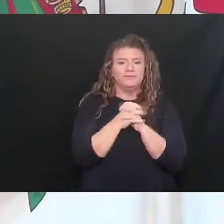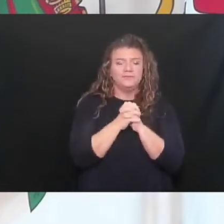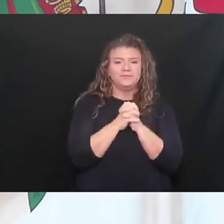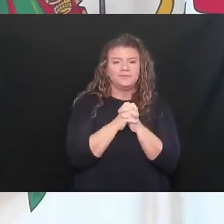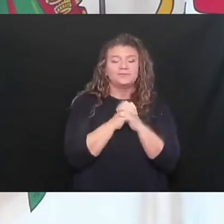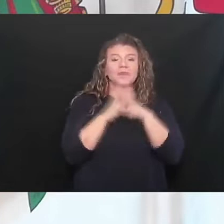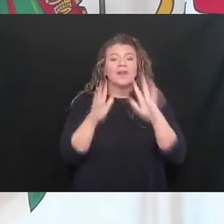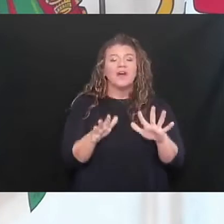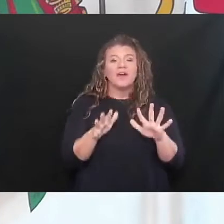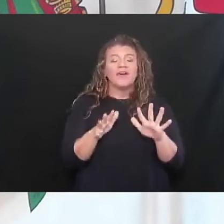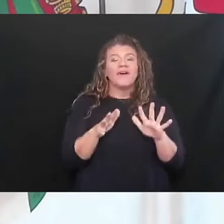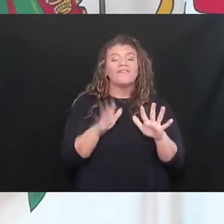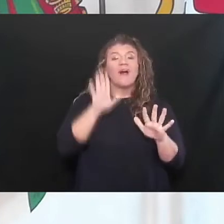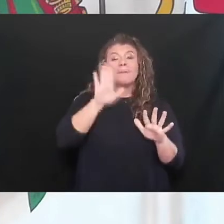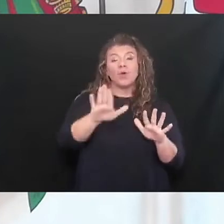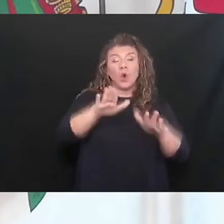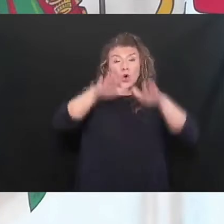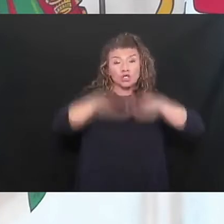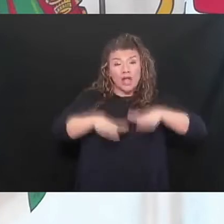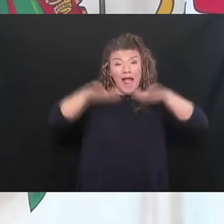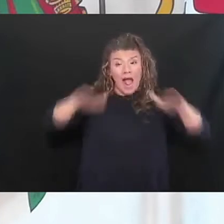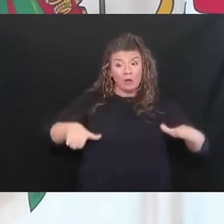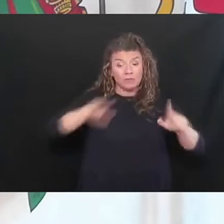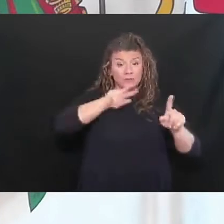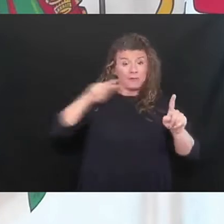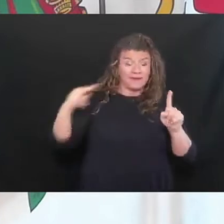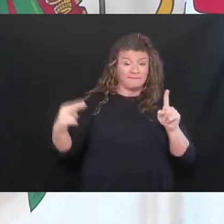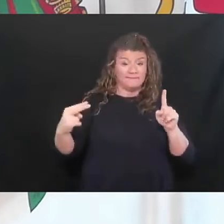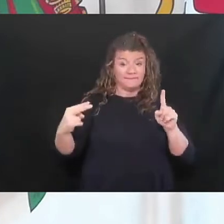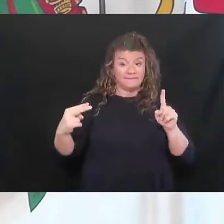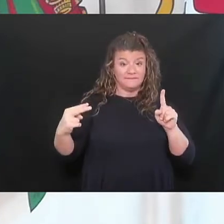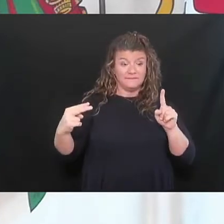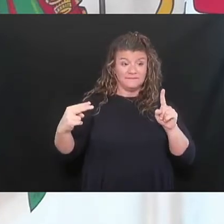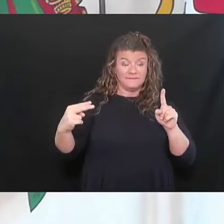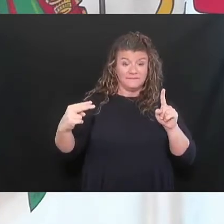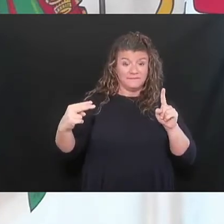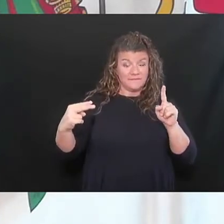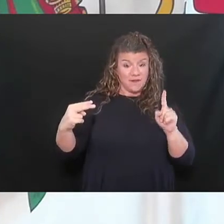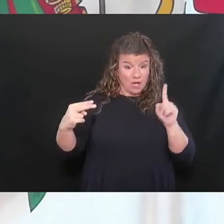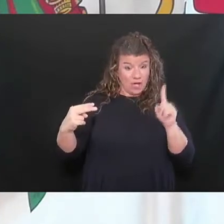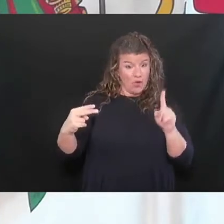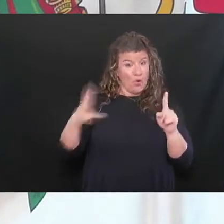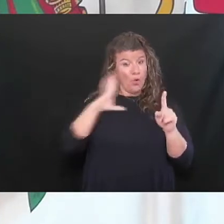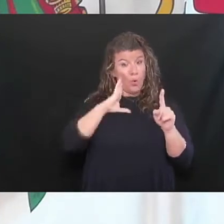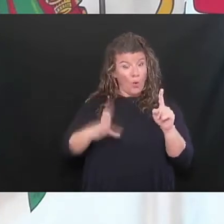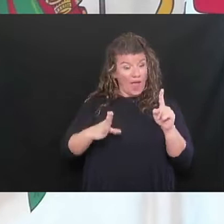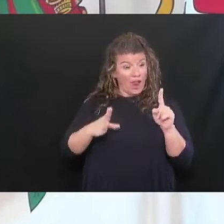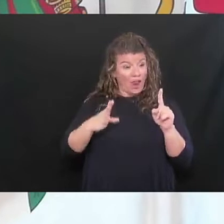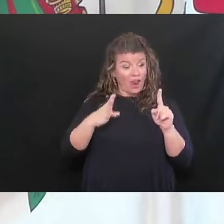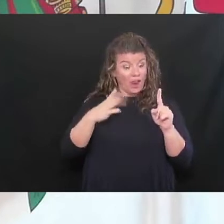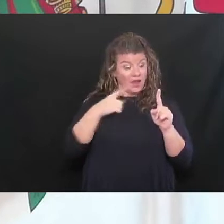You know, from your child's standpoint, is this going to have